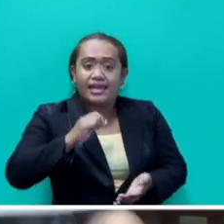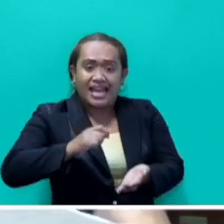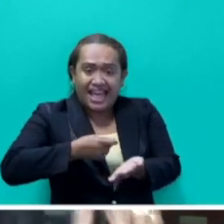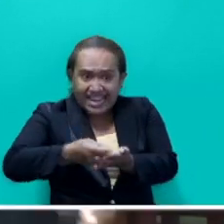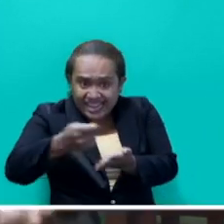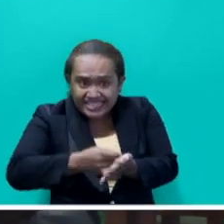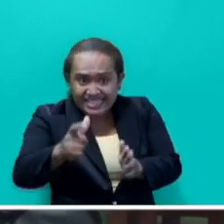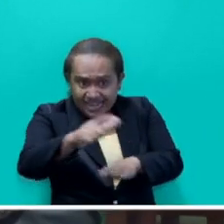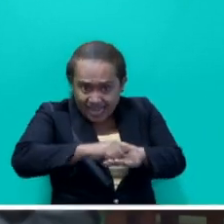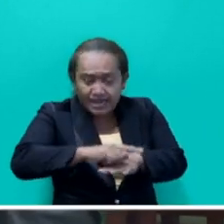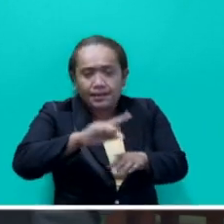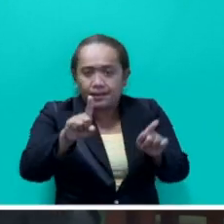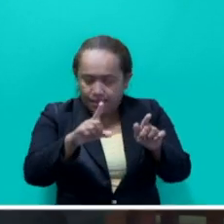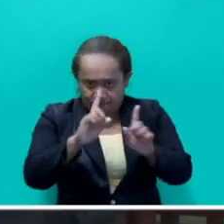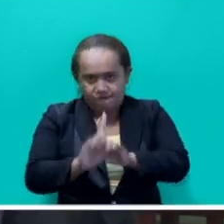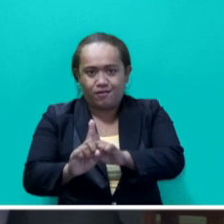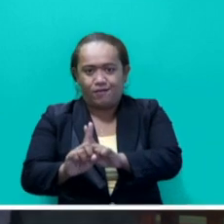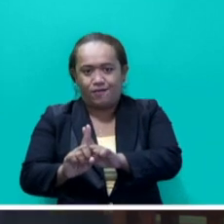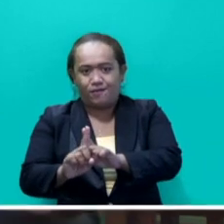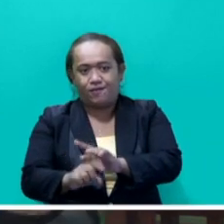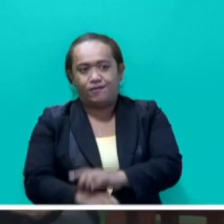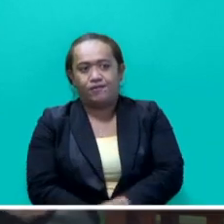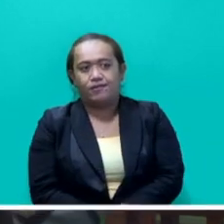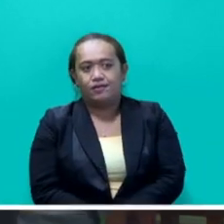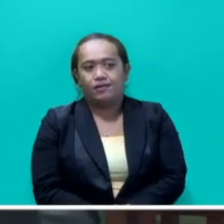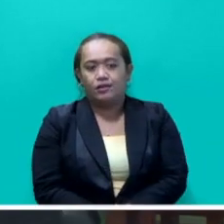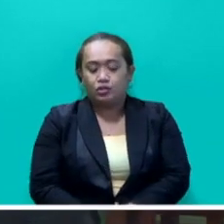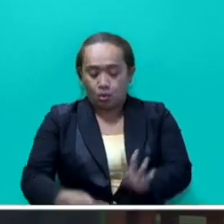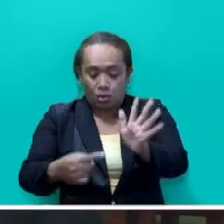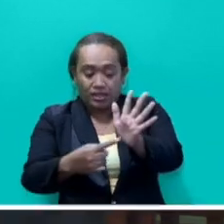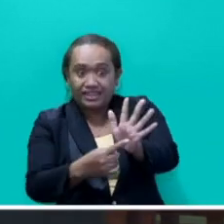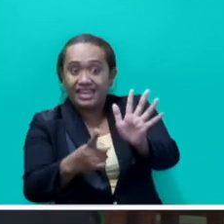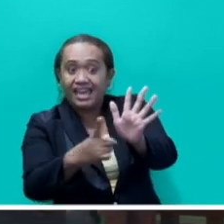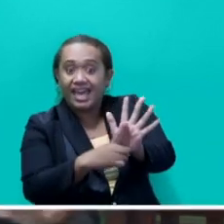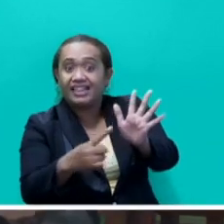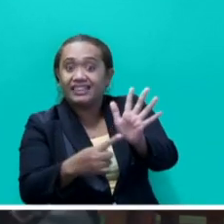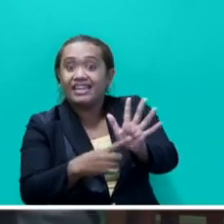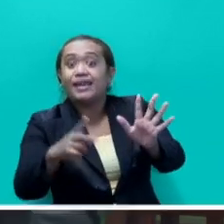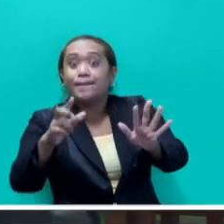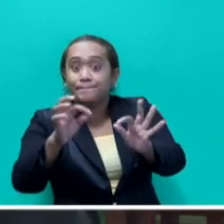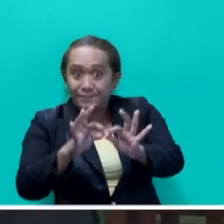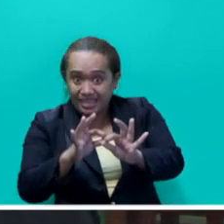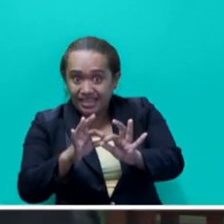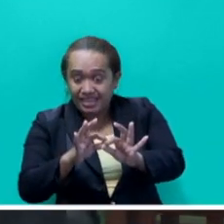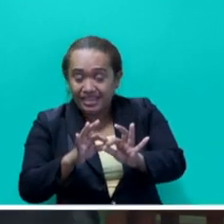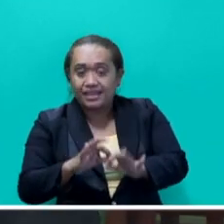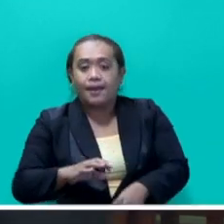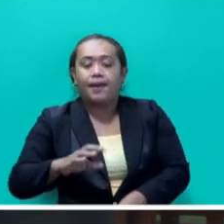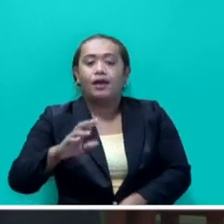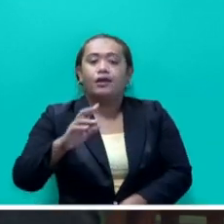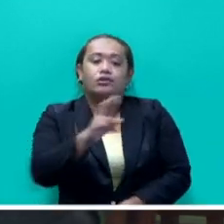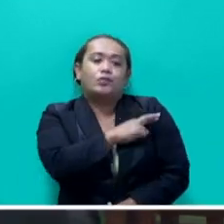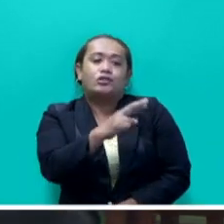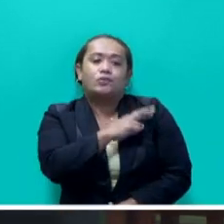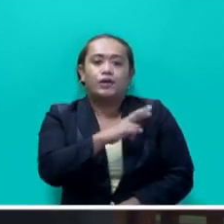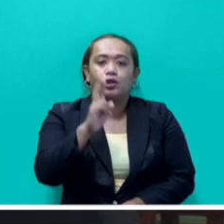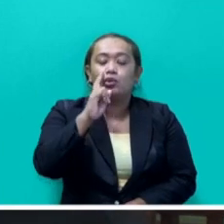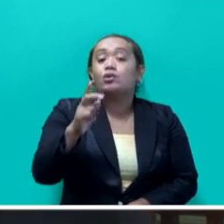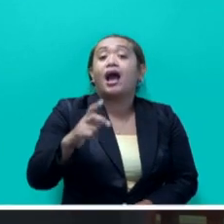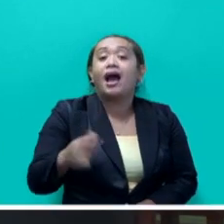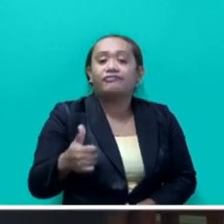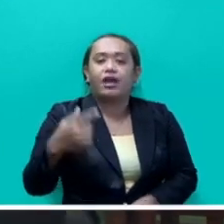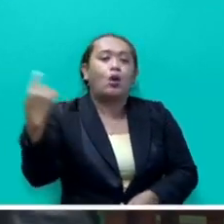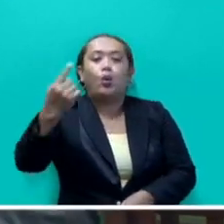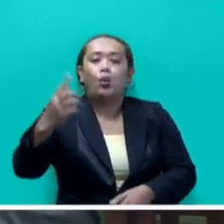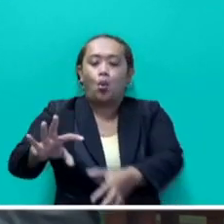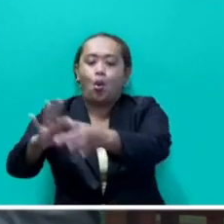So the TLTB, as the trustee, they have a responsibility to look after the interests of the landowners. And